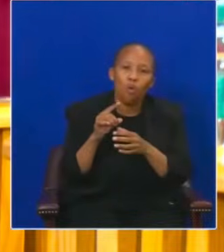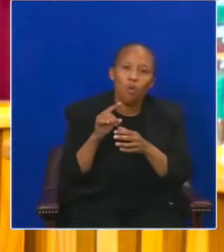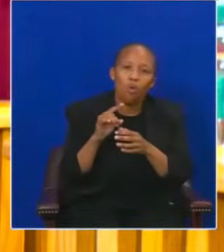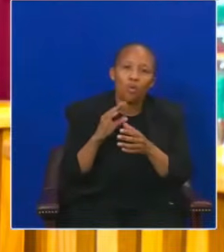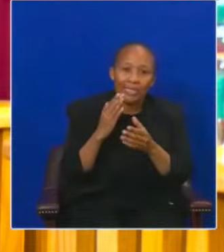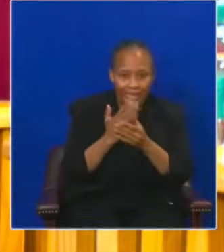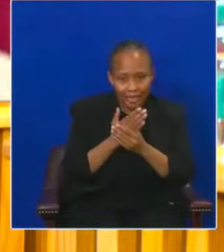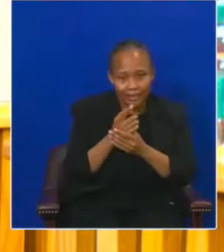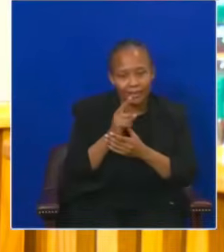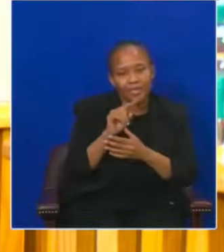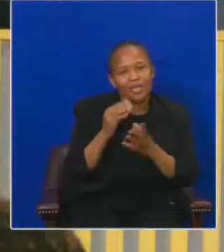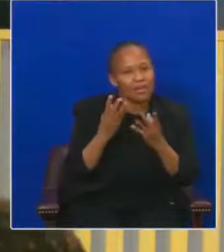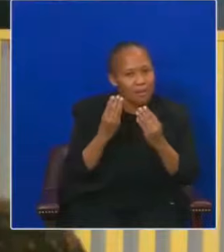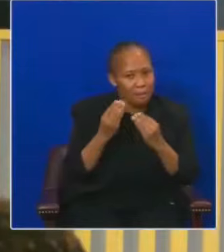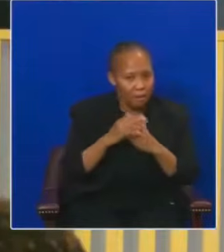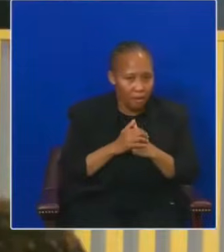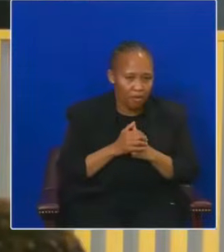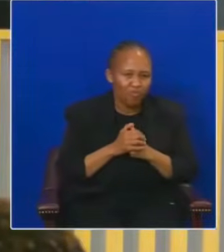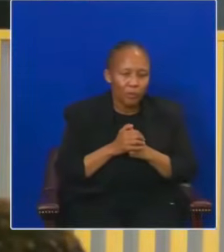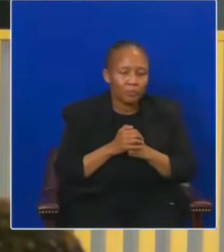Thank you, Commissioners.